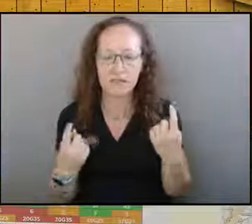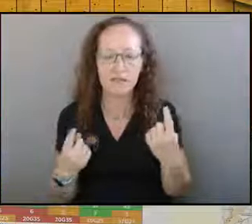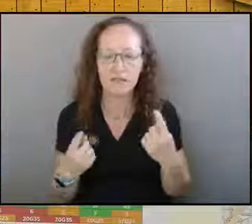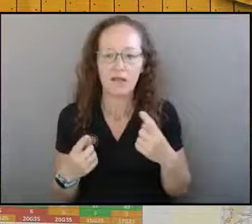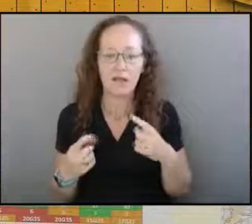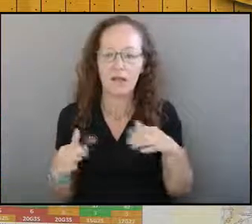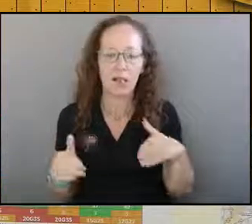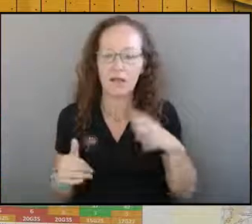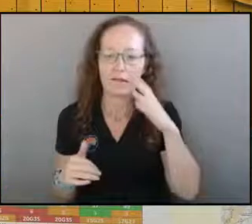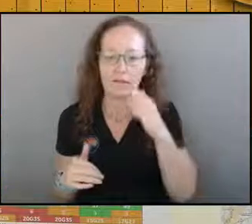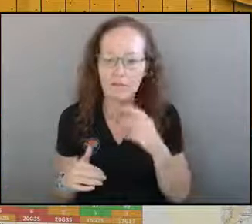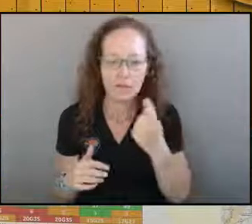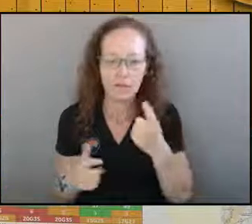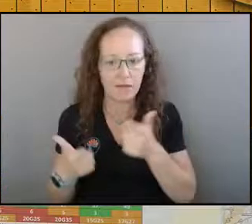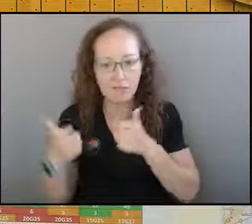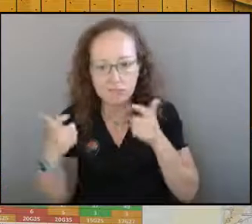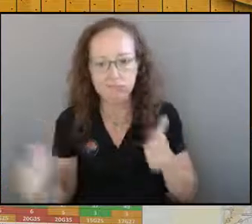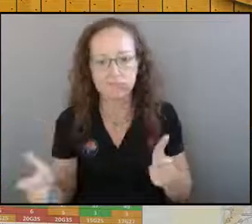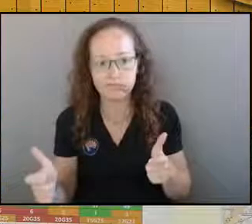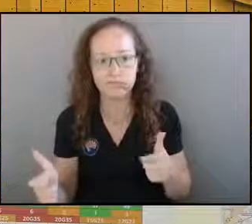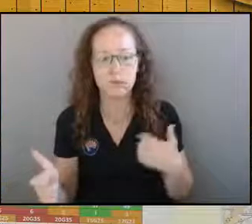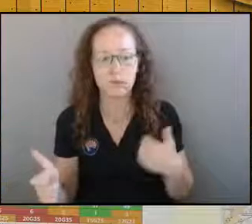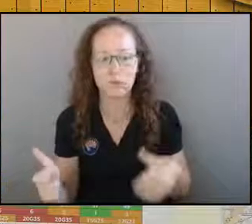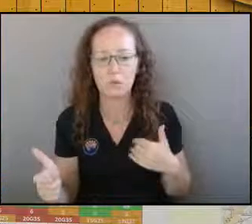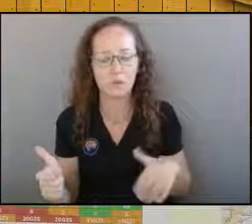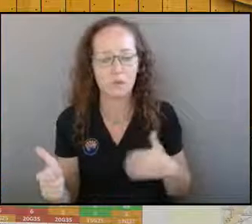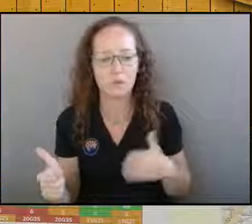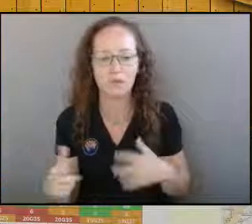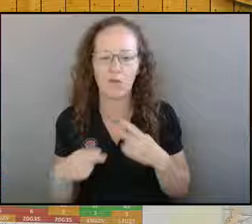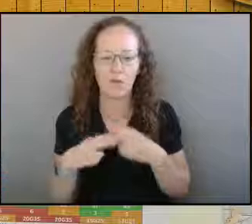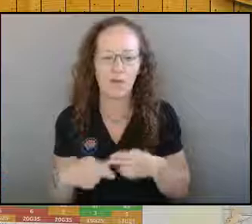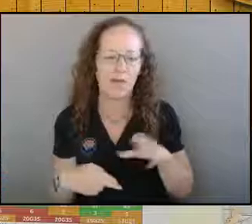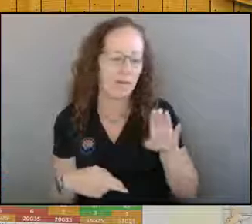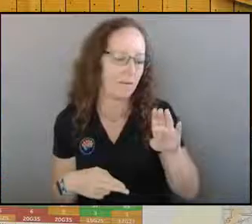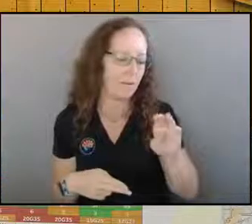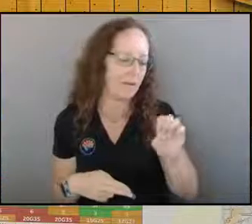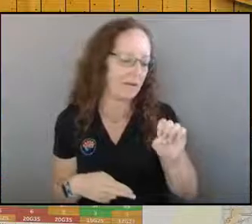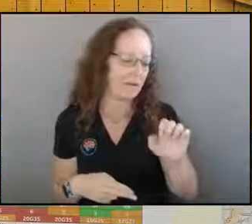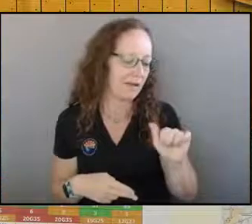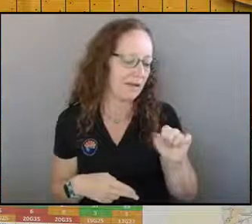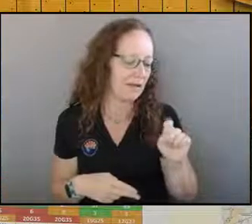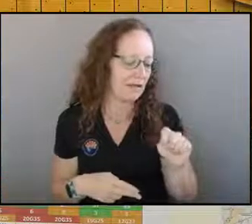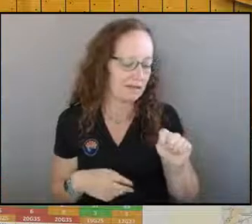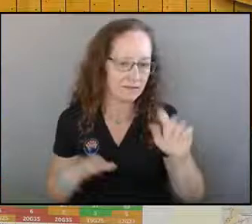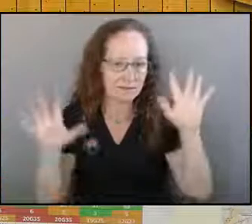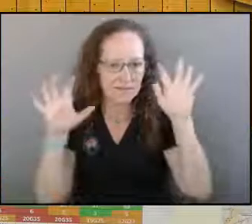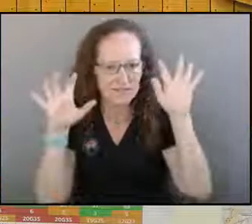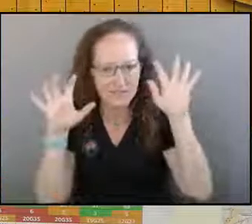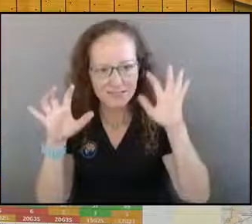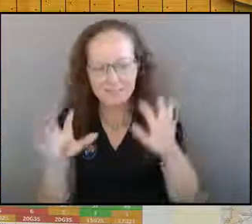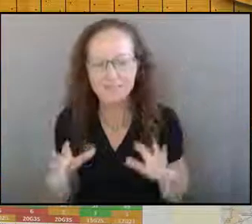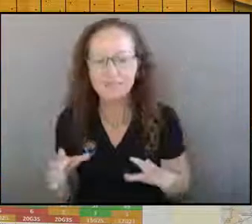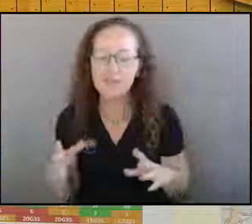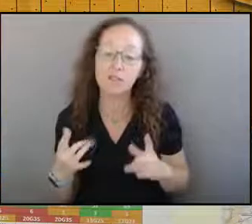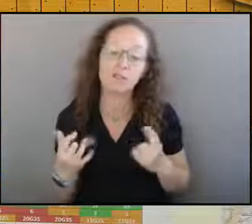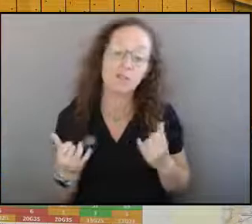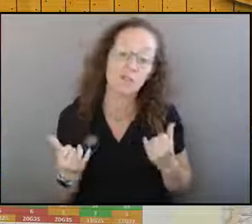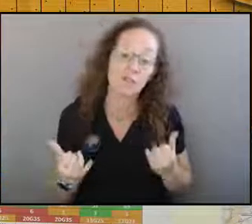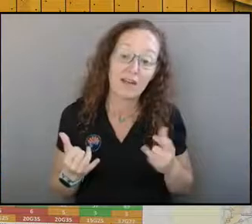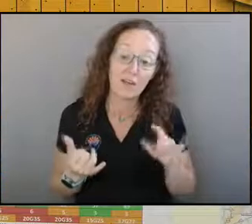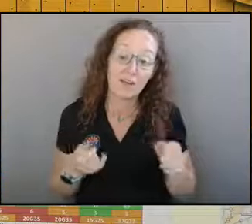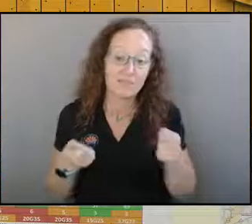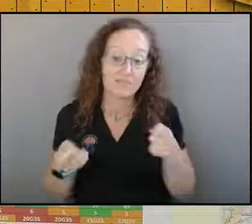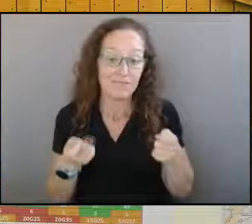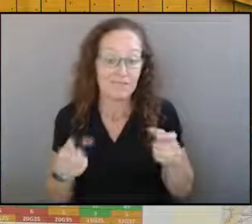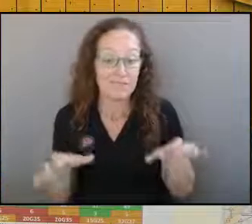right now. So that's what we're dealing with right now in this time. But trust me, we are in very deep discussion with the